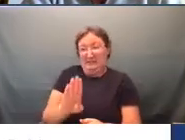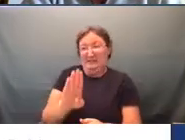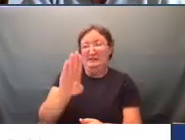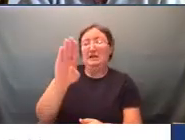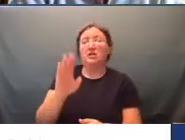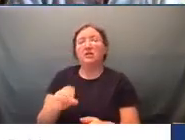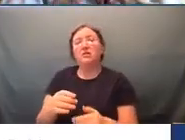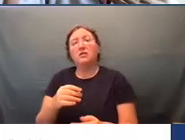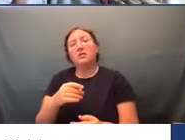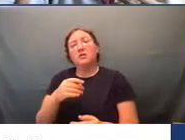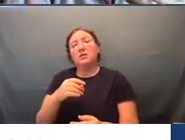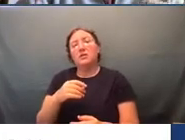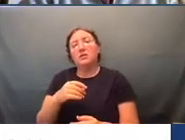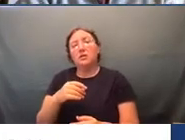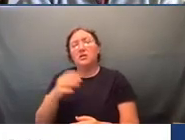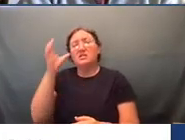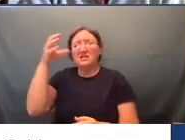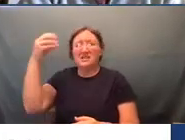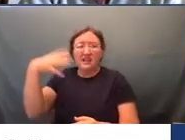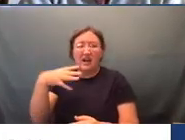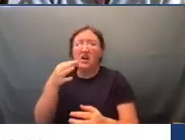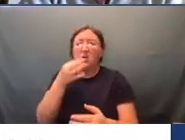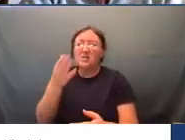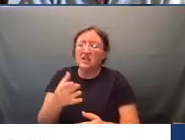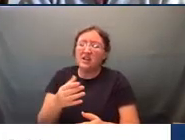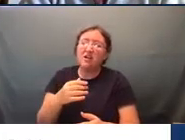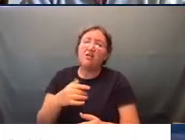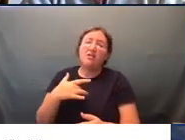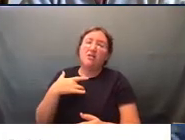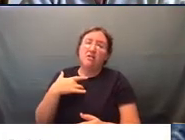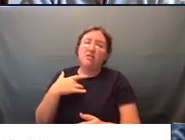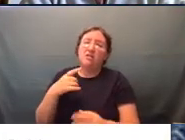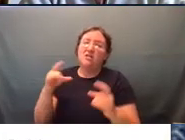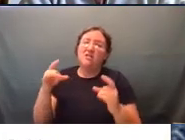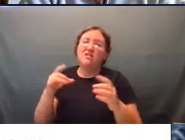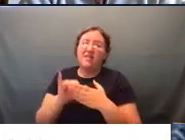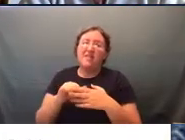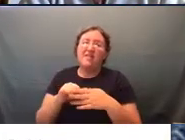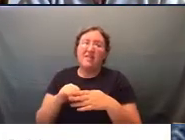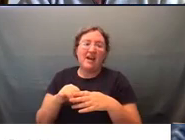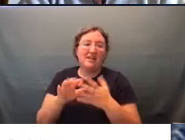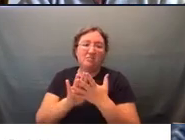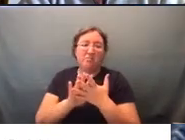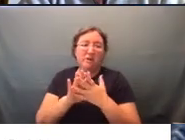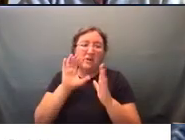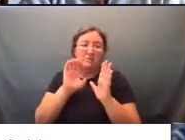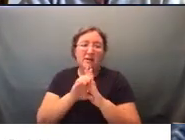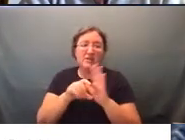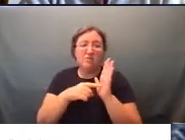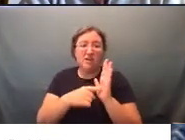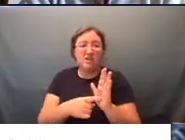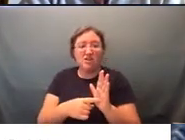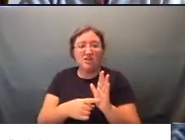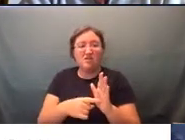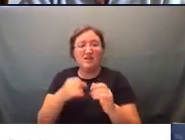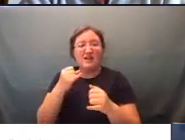the sun's just beating down. You're close, but you're not there yet. This is a terribly grainy picture just to capture this